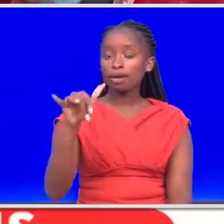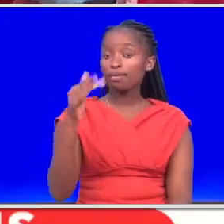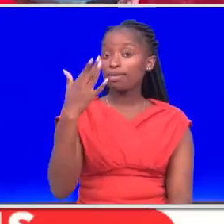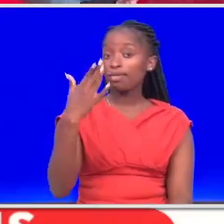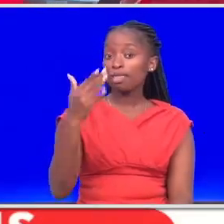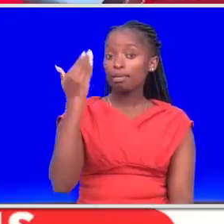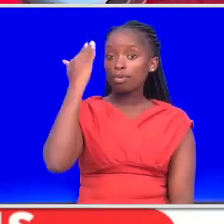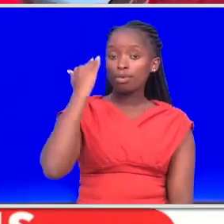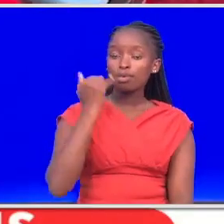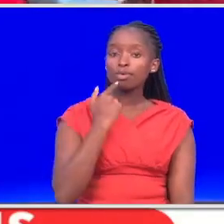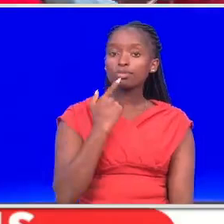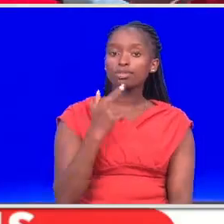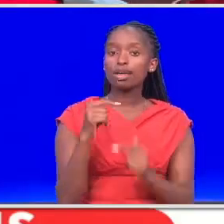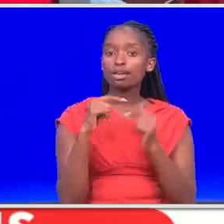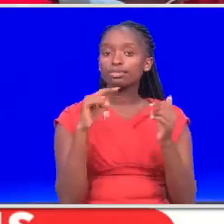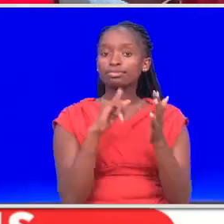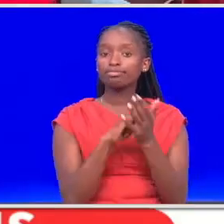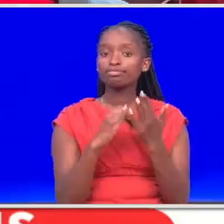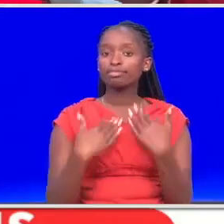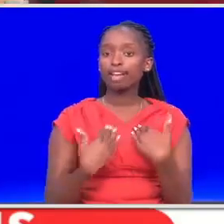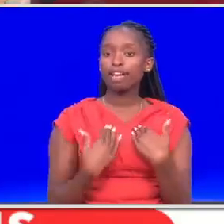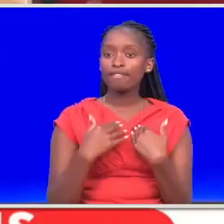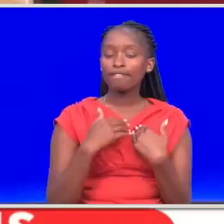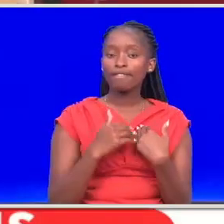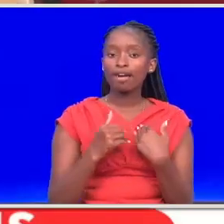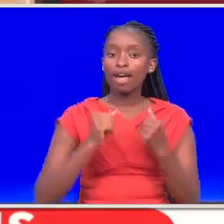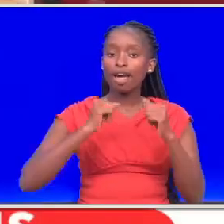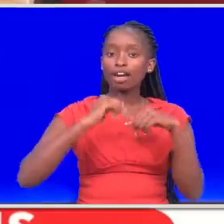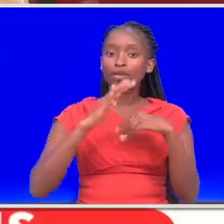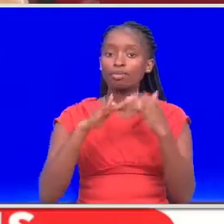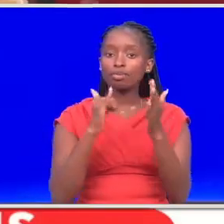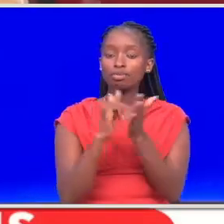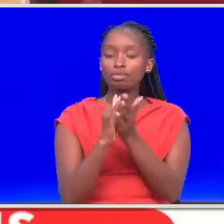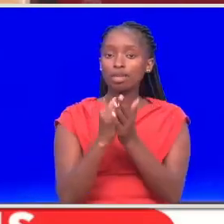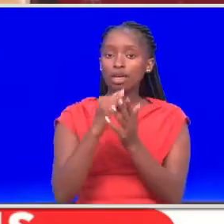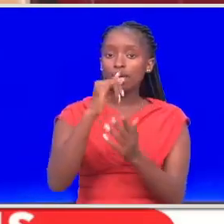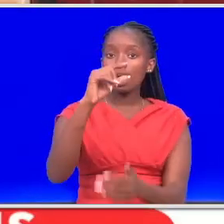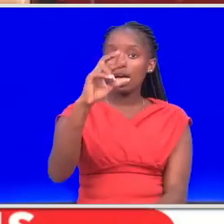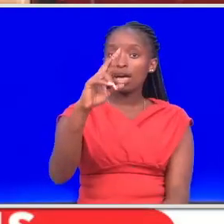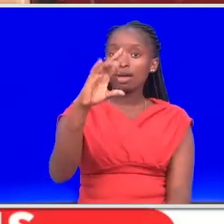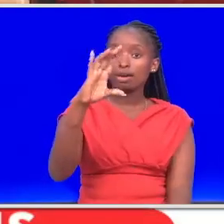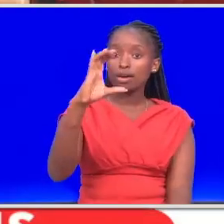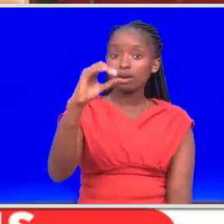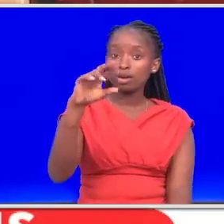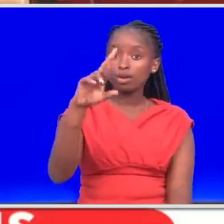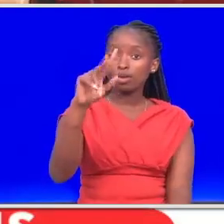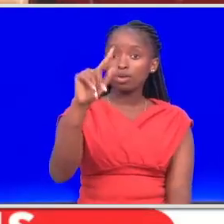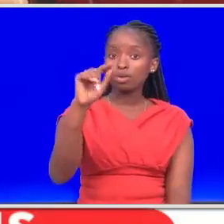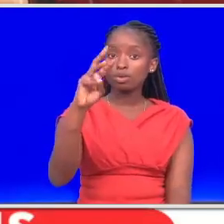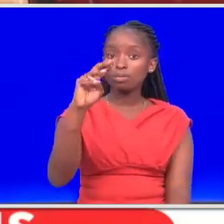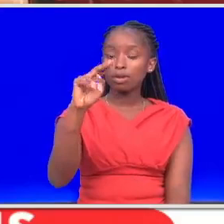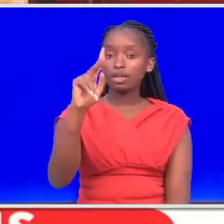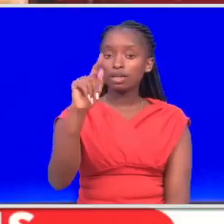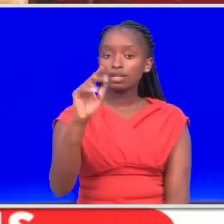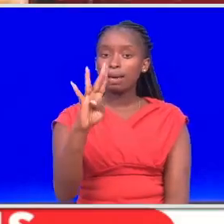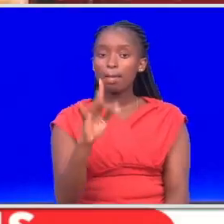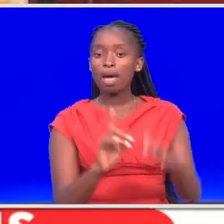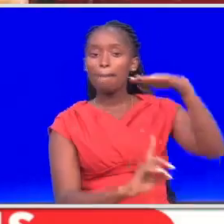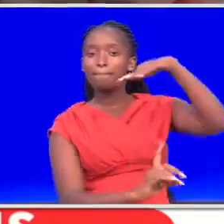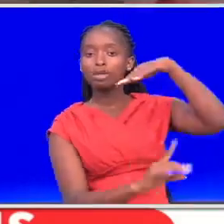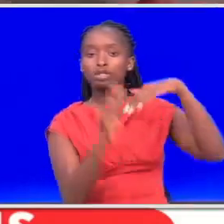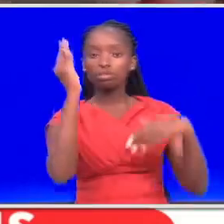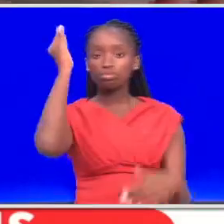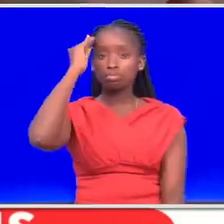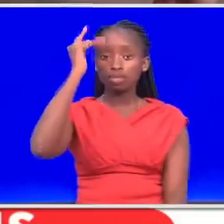an intergovernmental agreement for the recruitment and compensation of pre-primary teachers by the Ministry of Education, Teachers